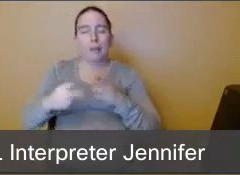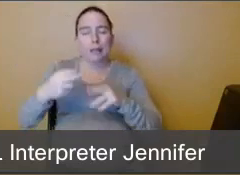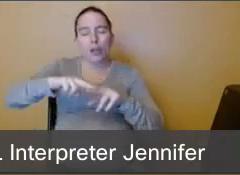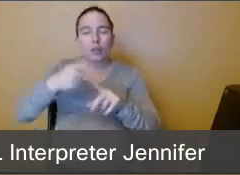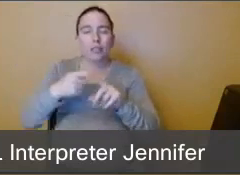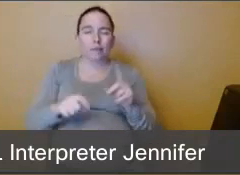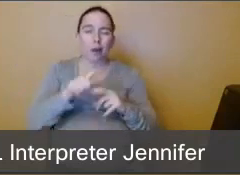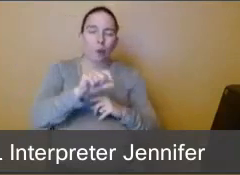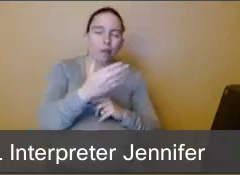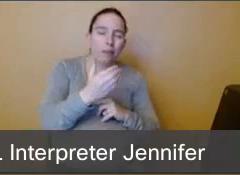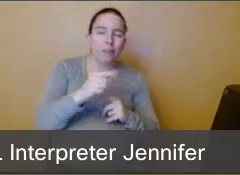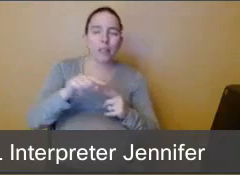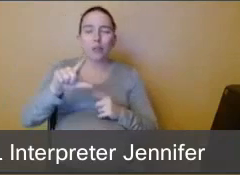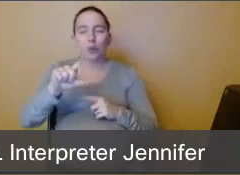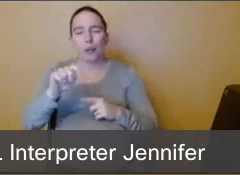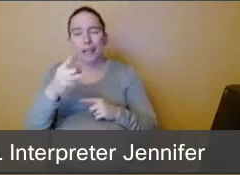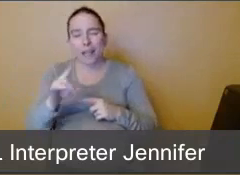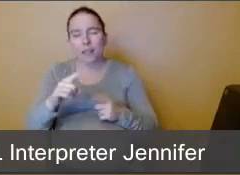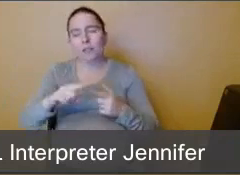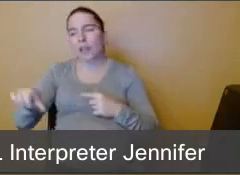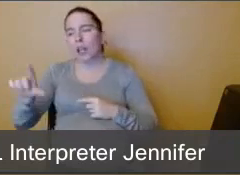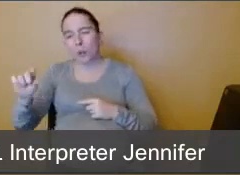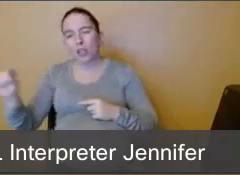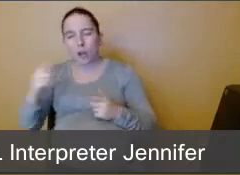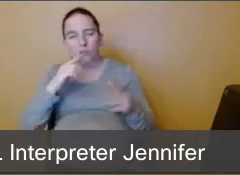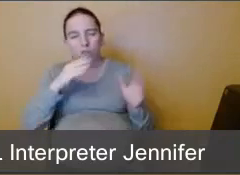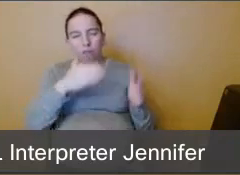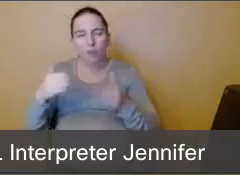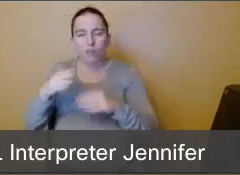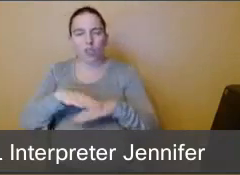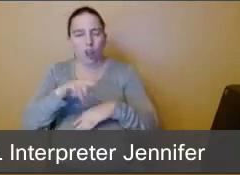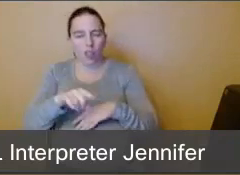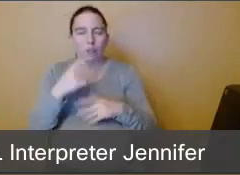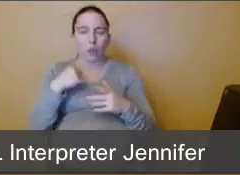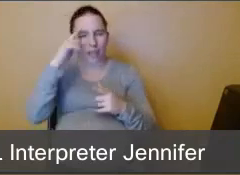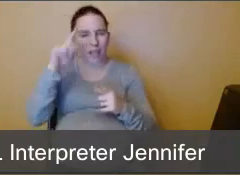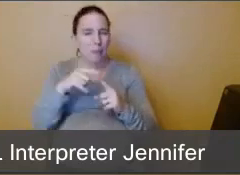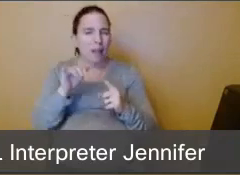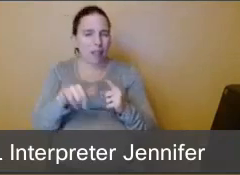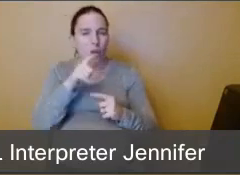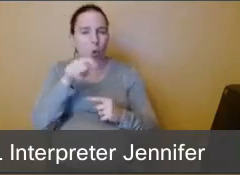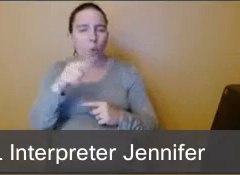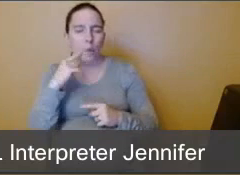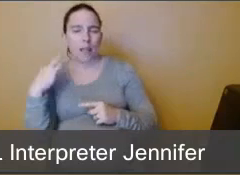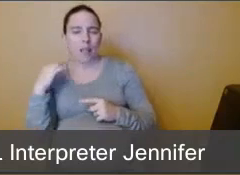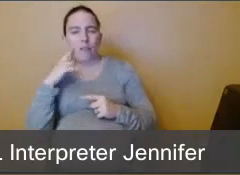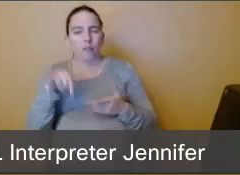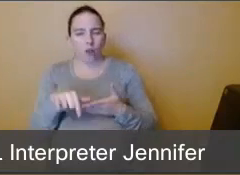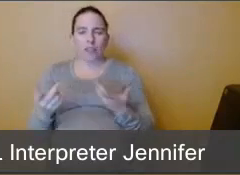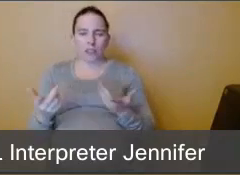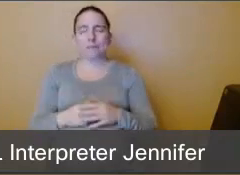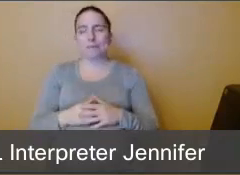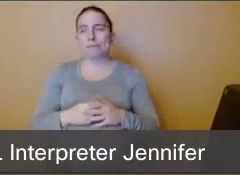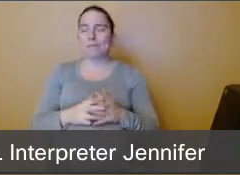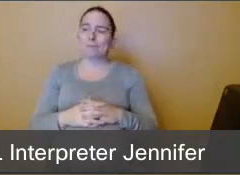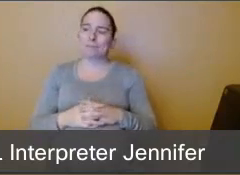and 2020. So just think of it from that perspective in terms of who's eligible for these incentives.